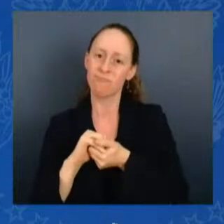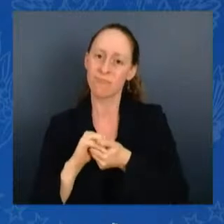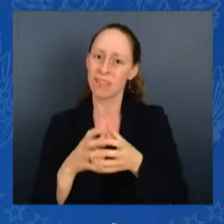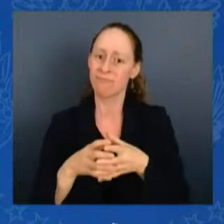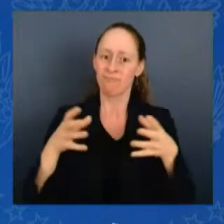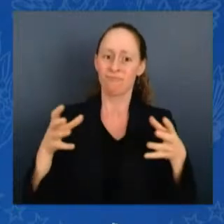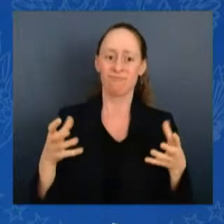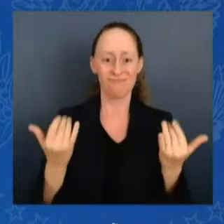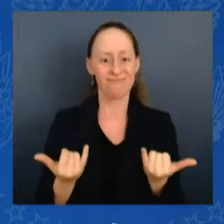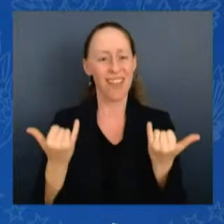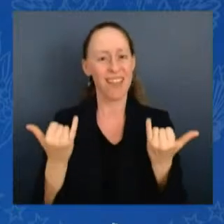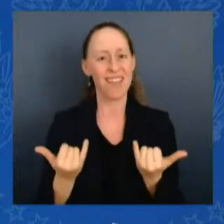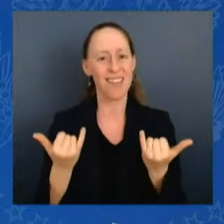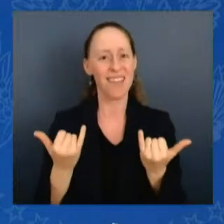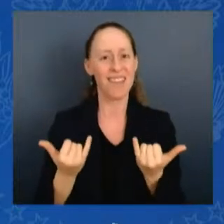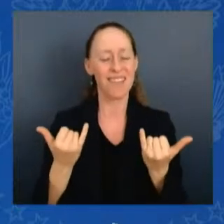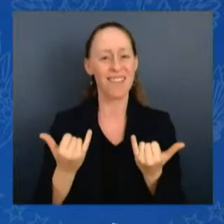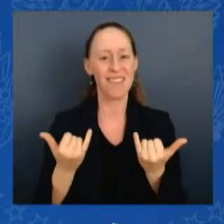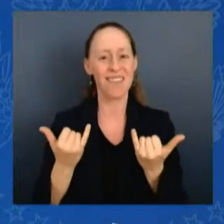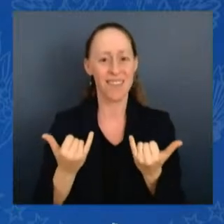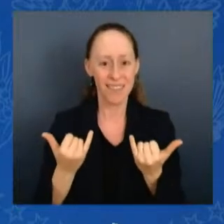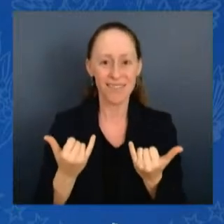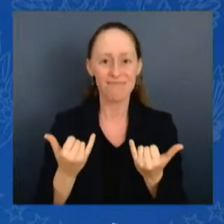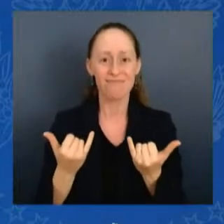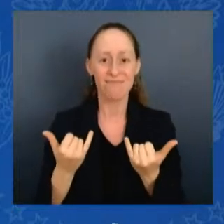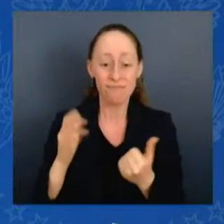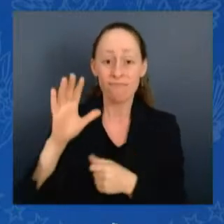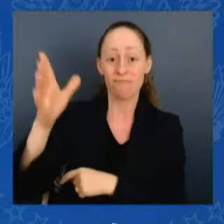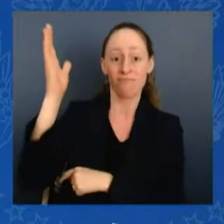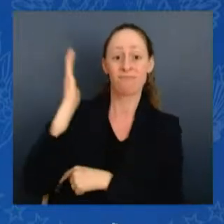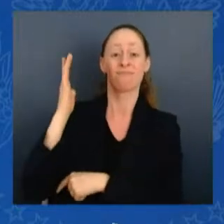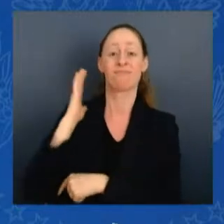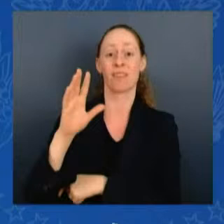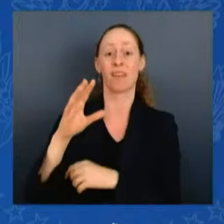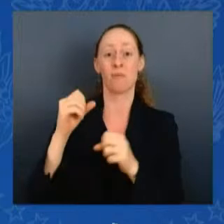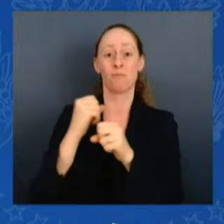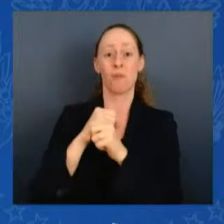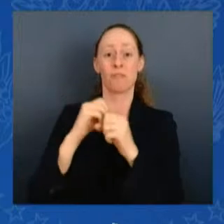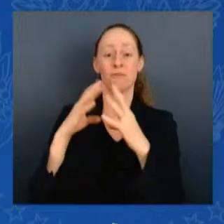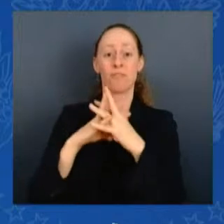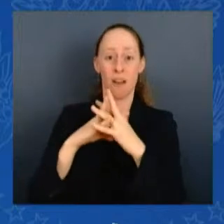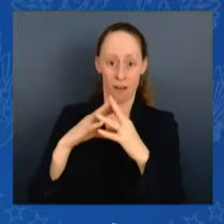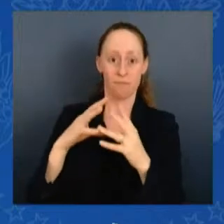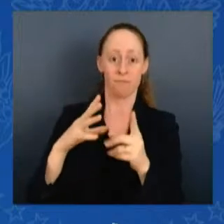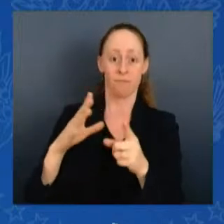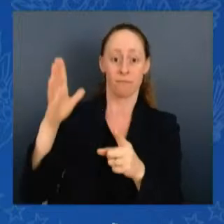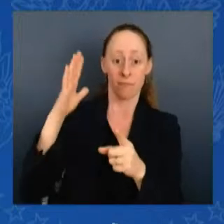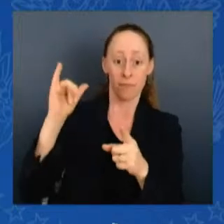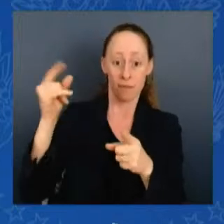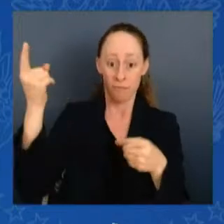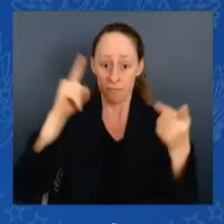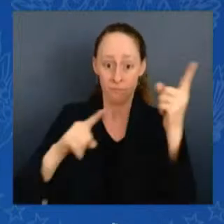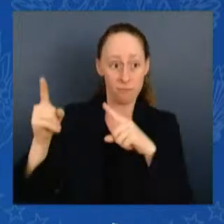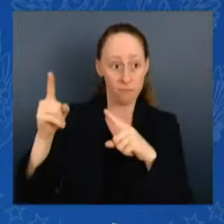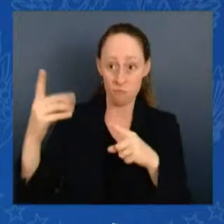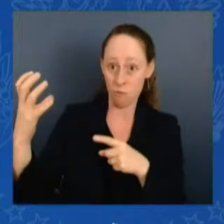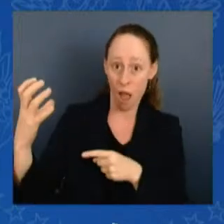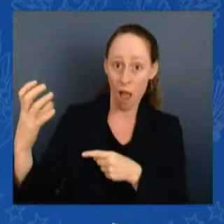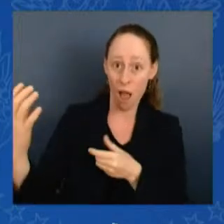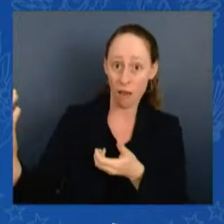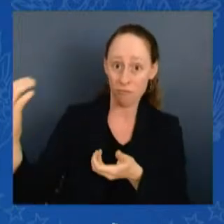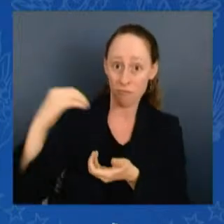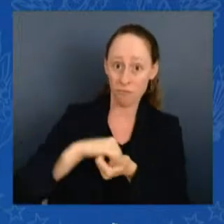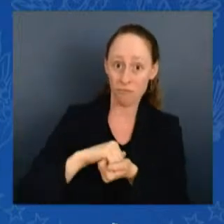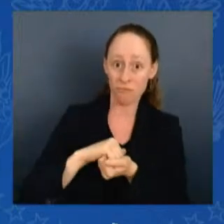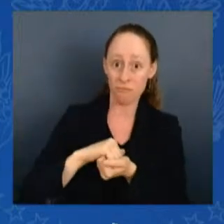their choice. They all wanted to join our alliance. Towering personalities